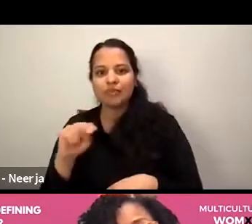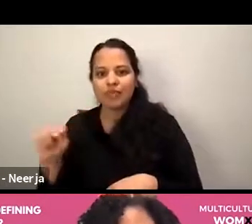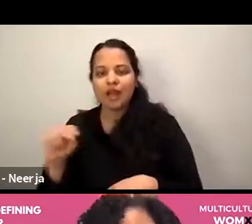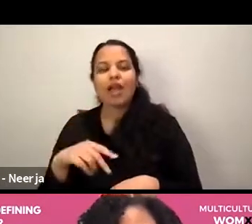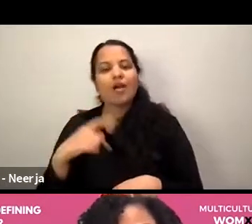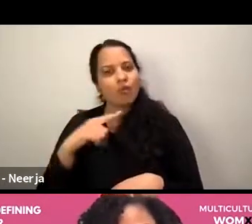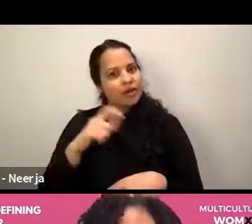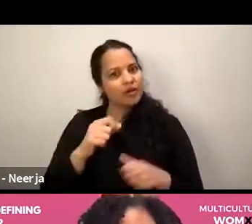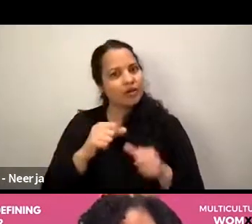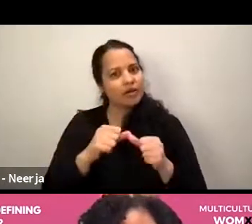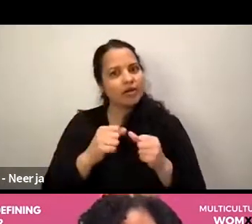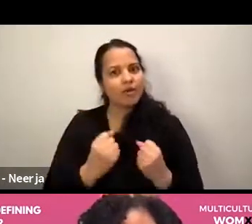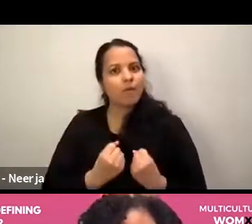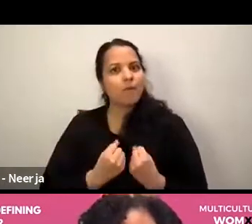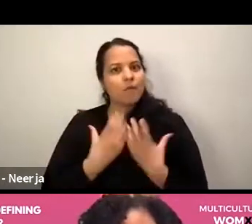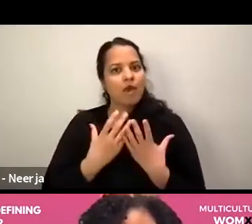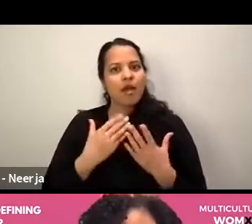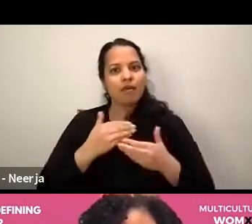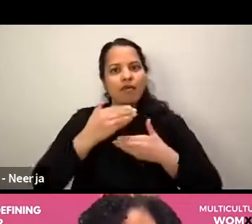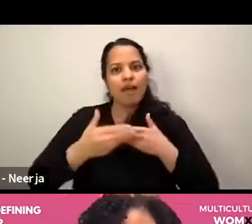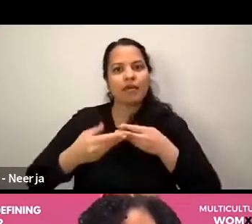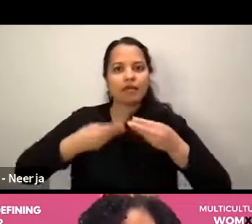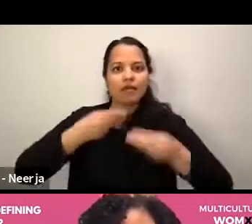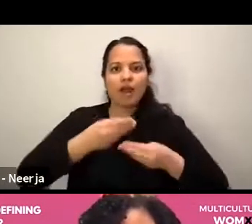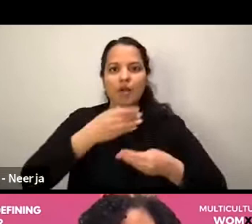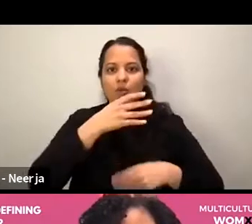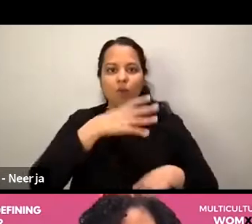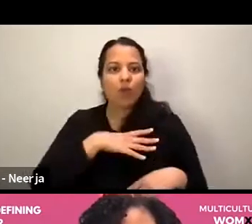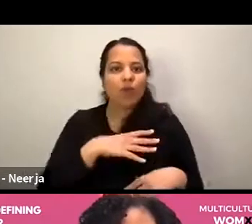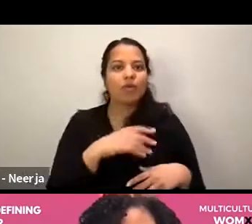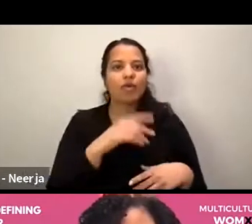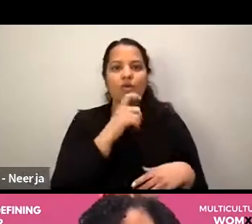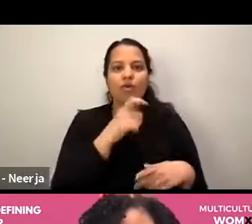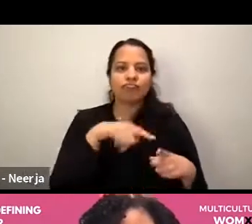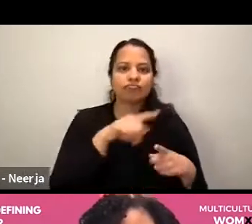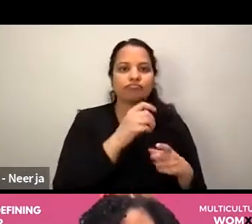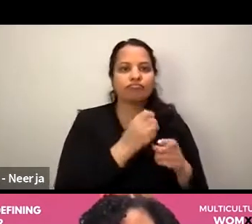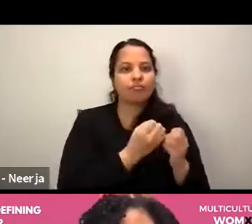generation of multicultural women leaders and never let up. Be a voice.